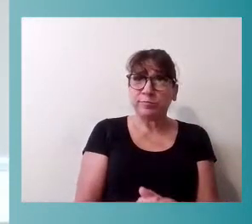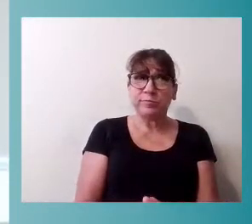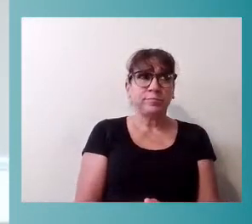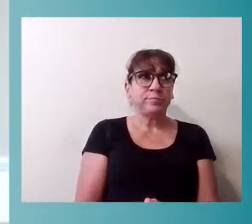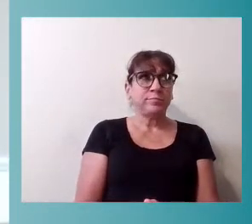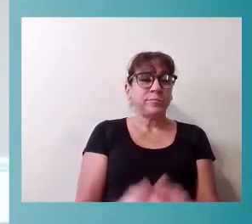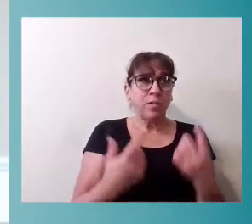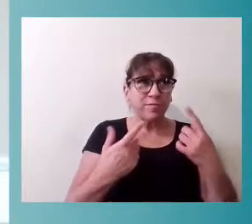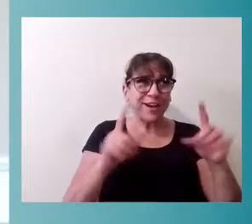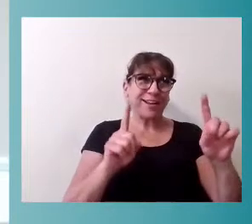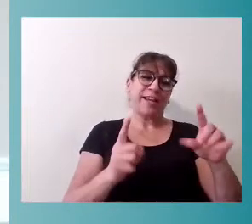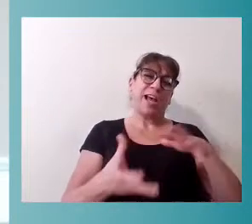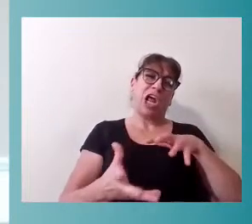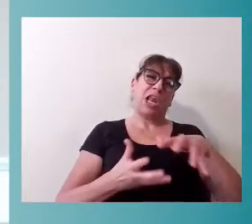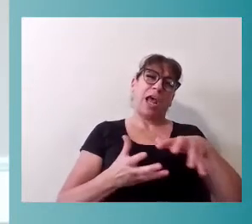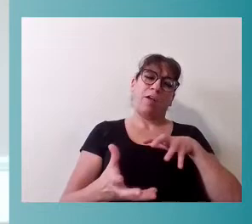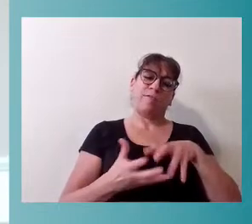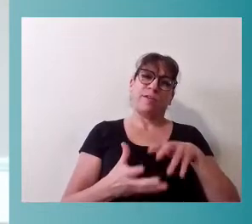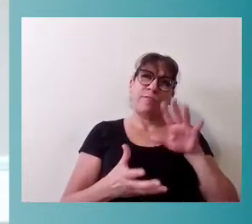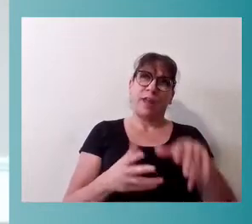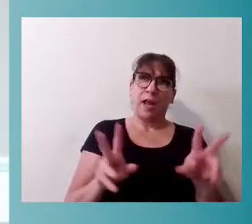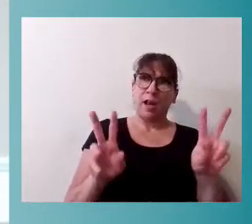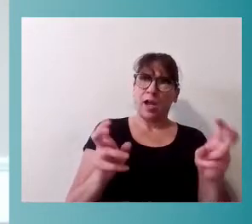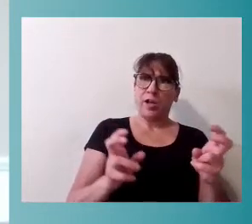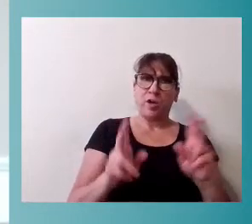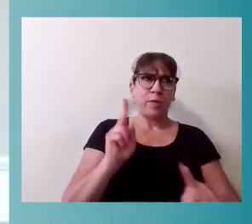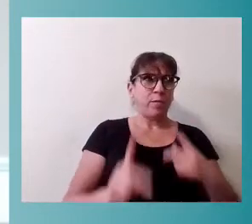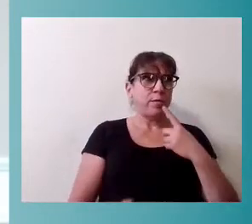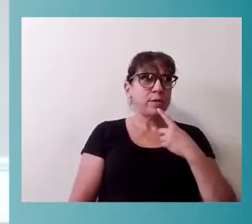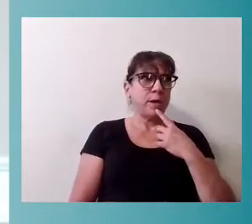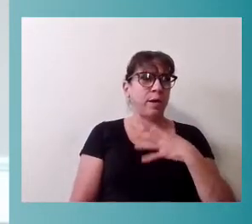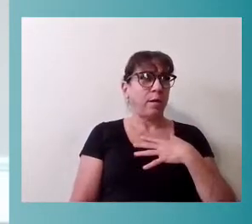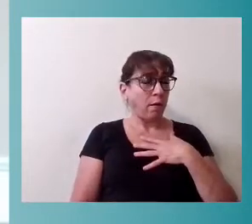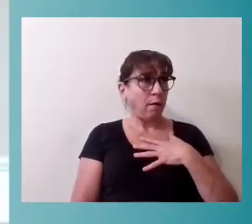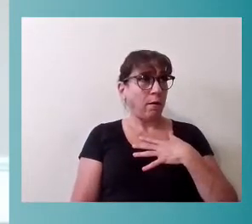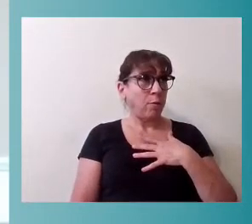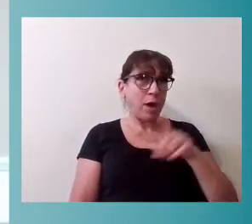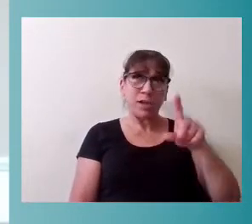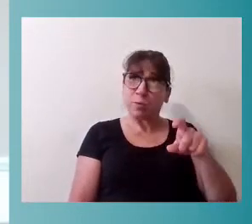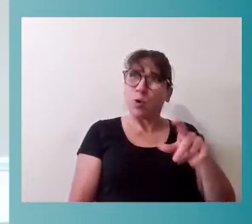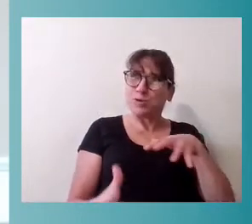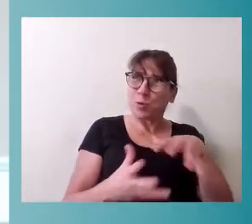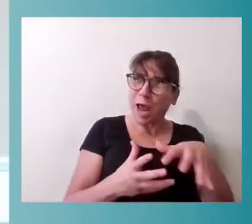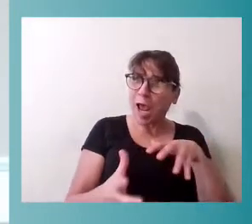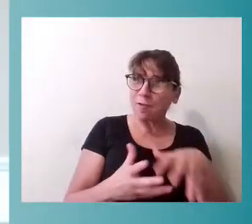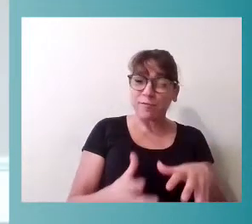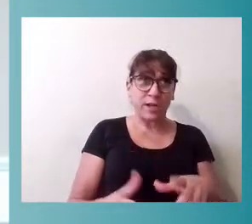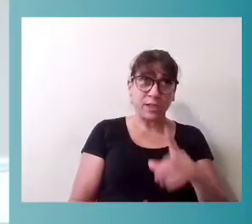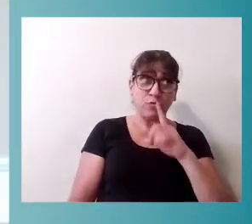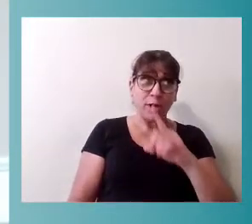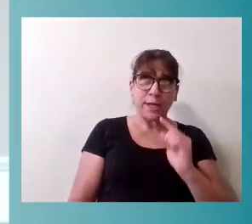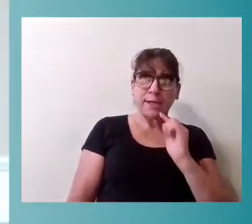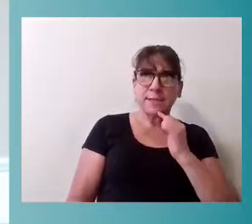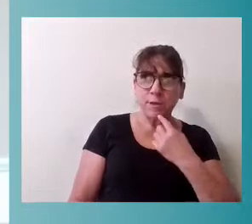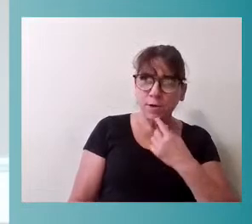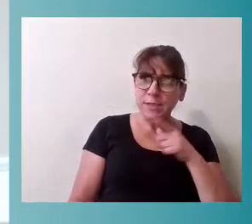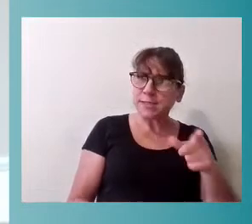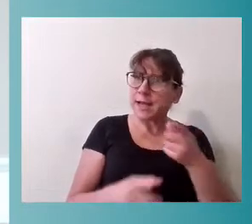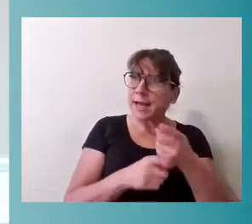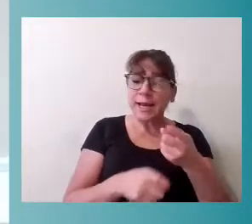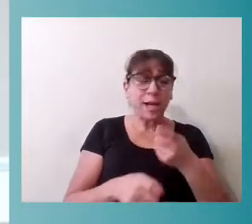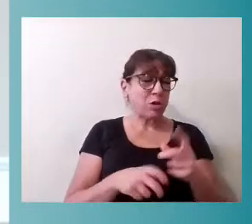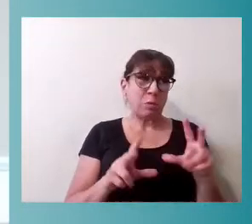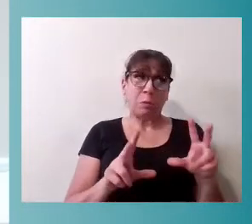Finally, I got a laugh out of that line. Most of the time, people are like, am I supposed to laugh? Is he really serious? Is he kidding? No,